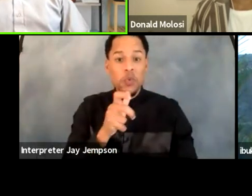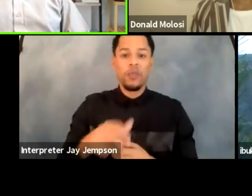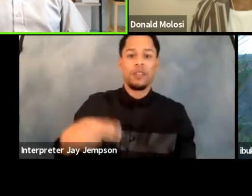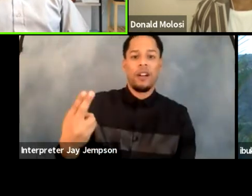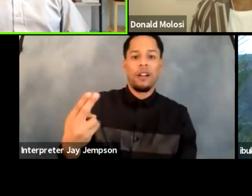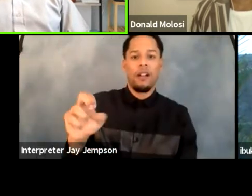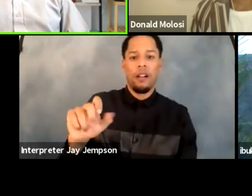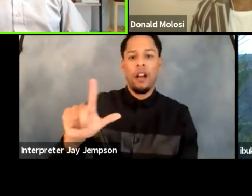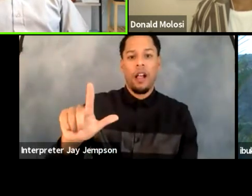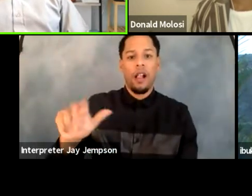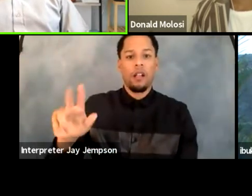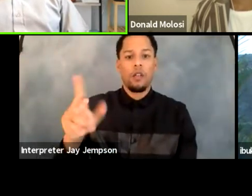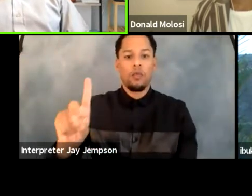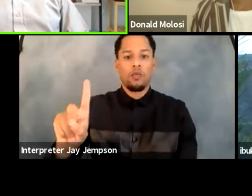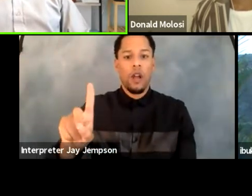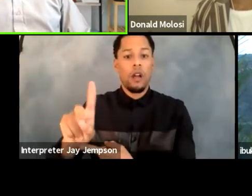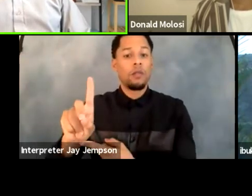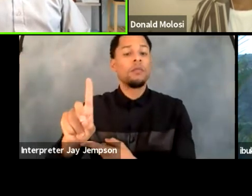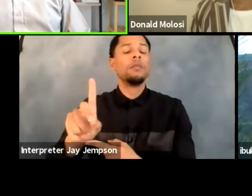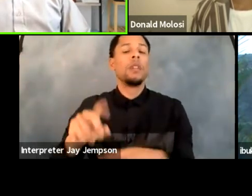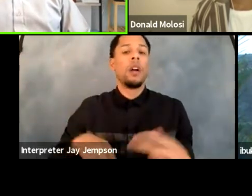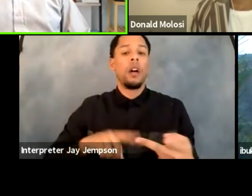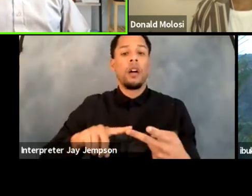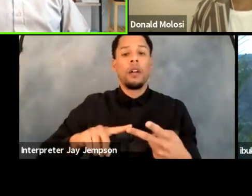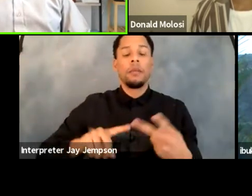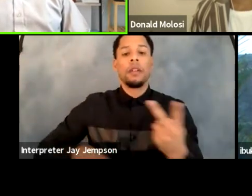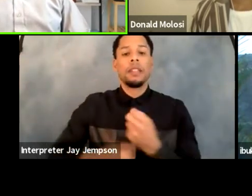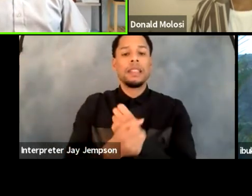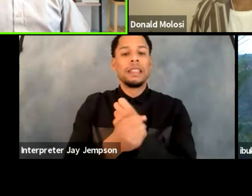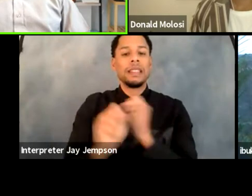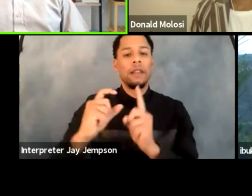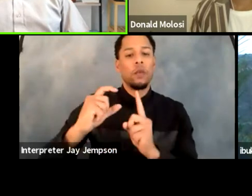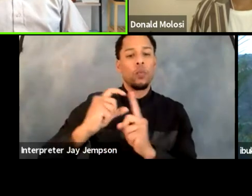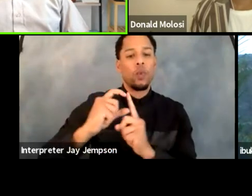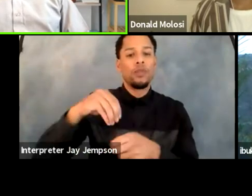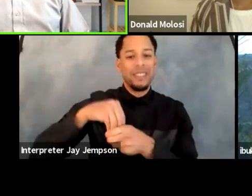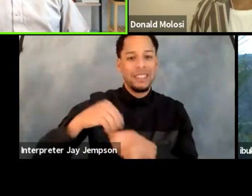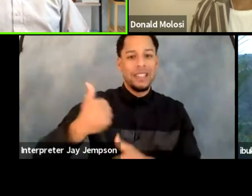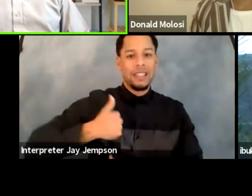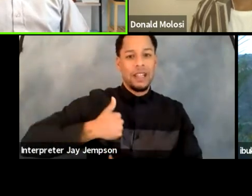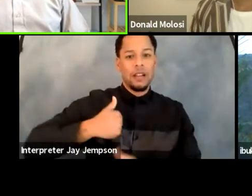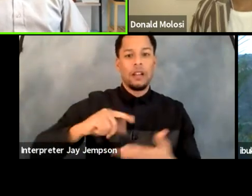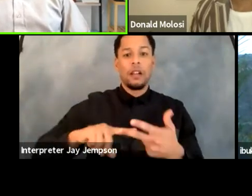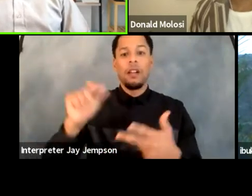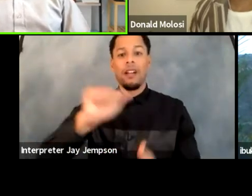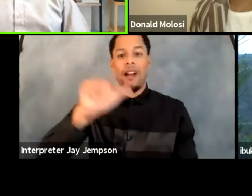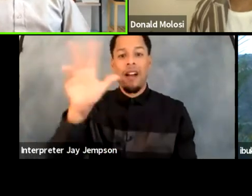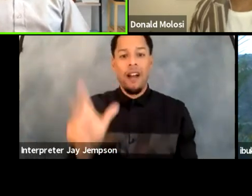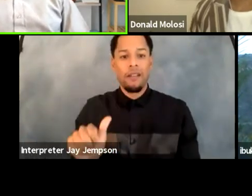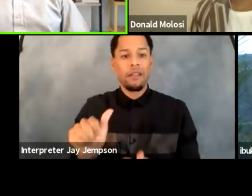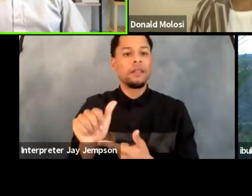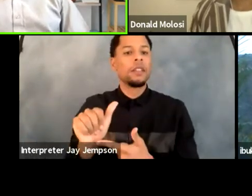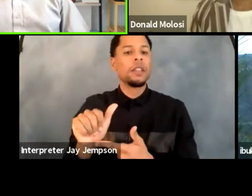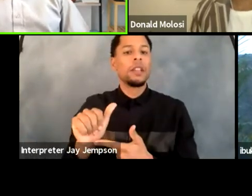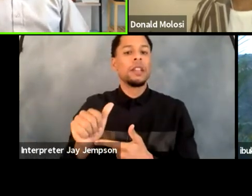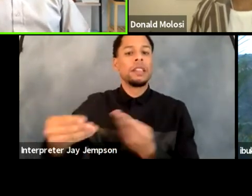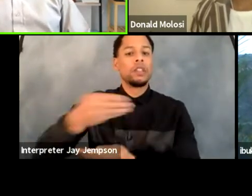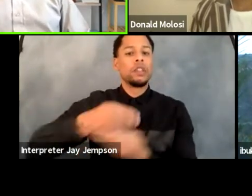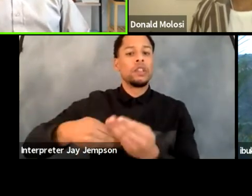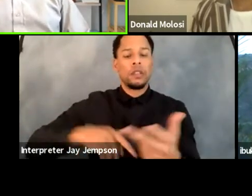Safe World in Canada, Pan-African Creative Exchange, Theatre Emission International in